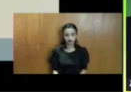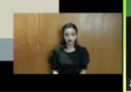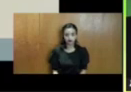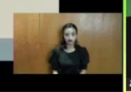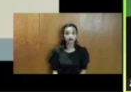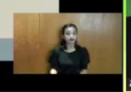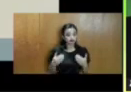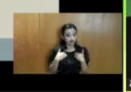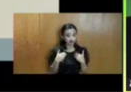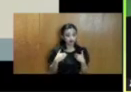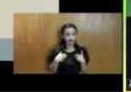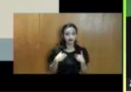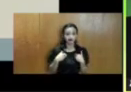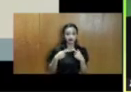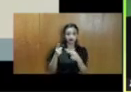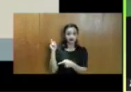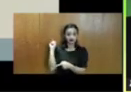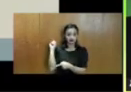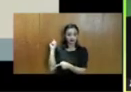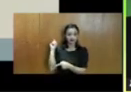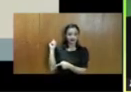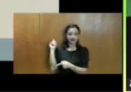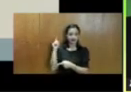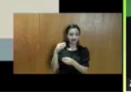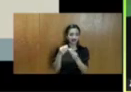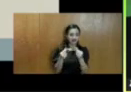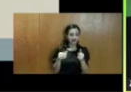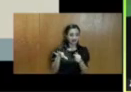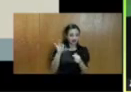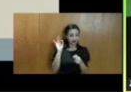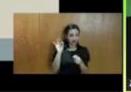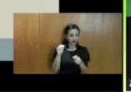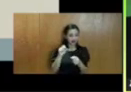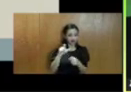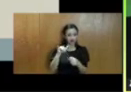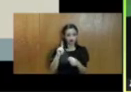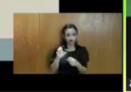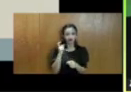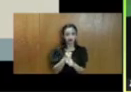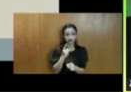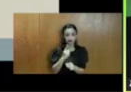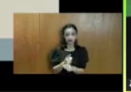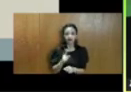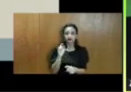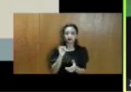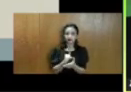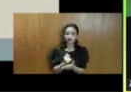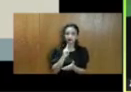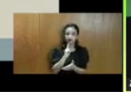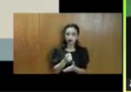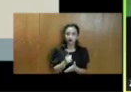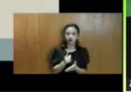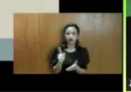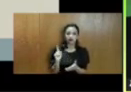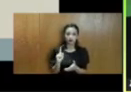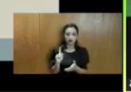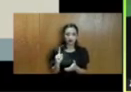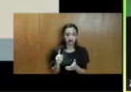We found the ecological alternatives slide. Right, well, this is going to be a bit of a roller coaster ride.